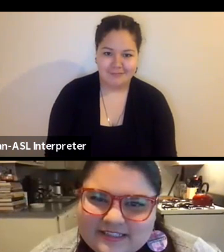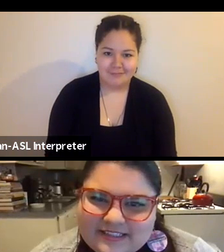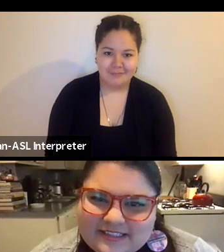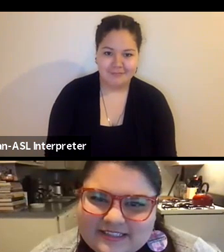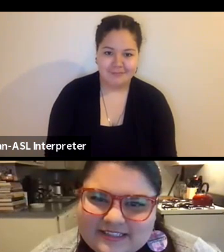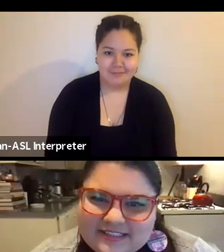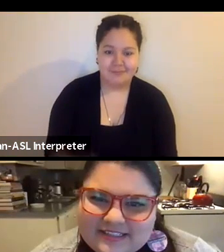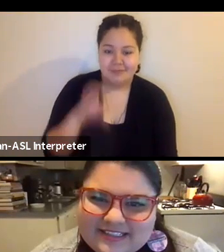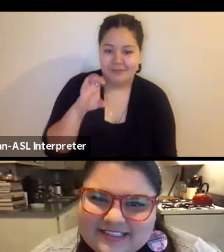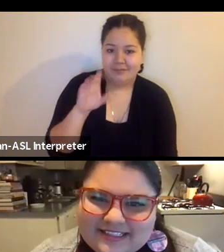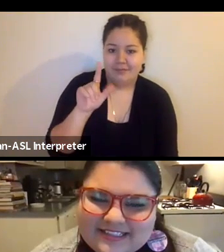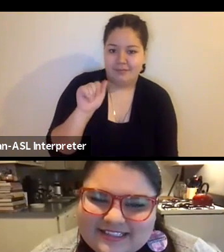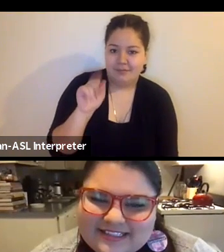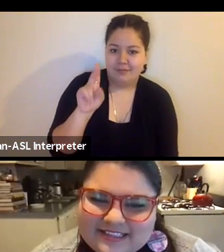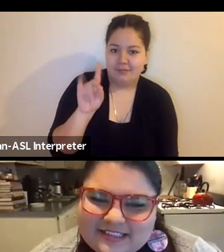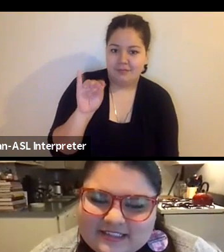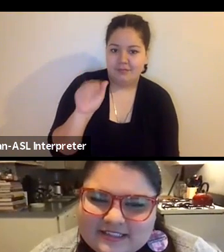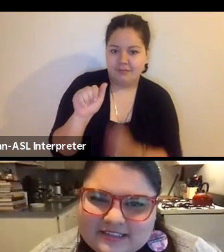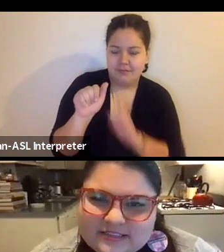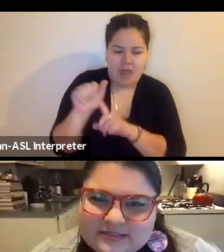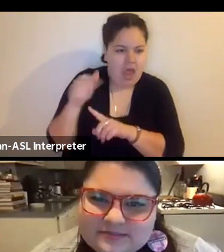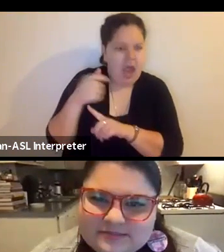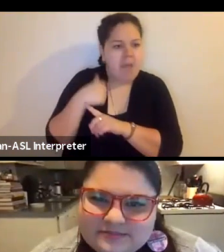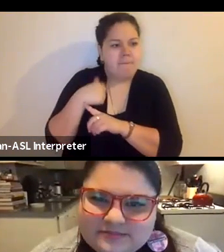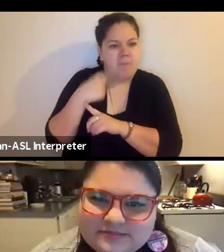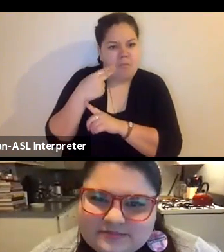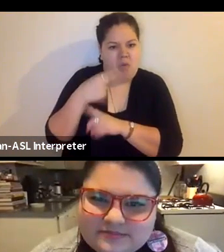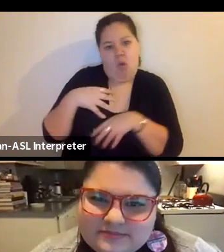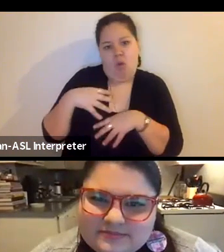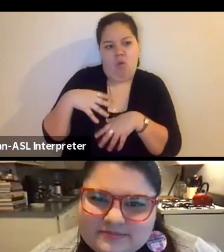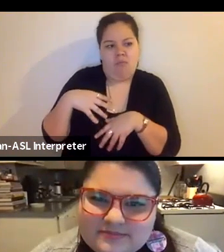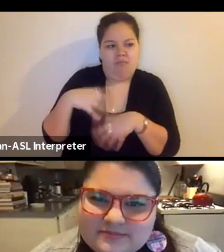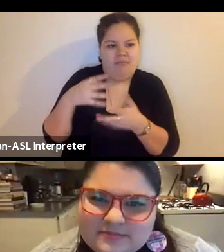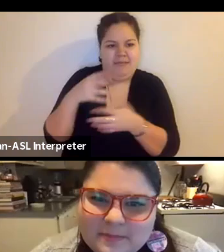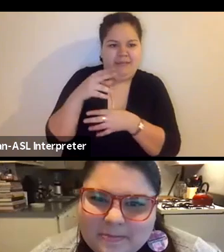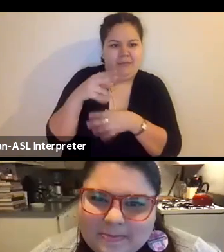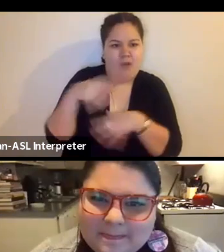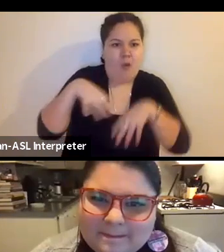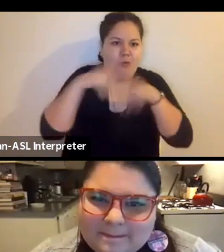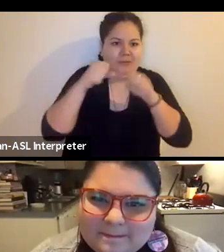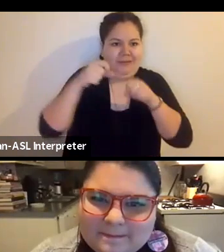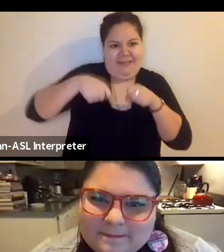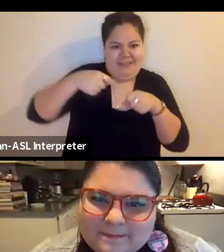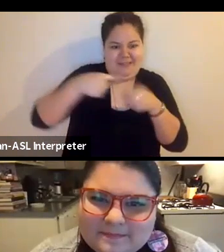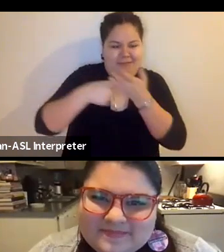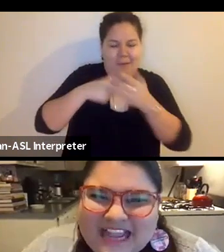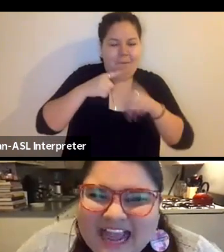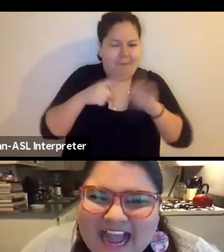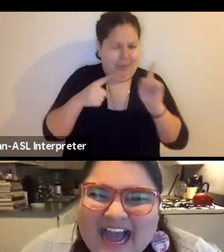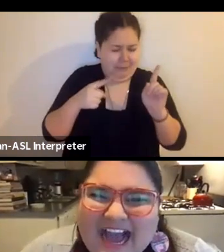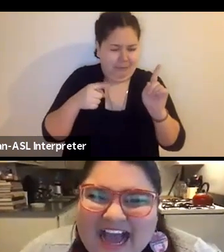I'm a narrator, so I'm facilitating, so I don't feel like I should be adding a lot of stuff, but I have a thing. May I add it?